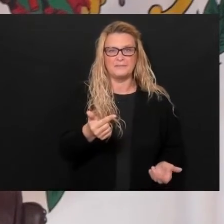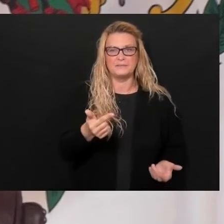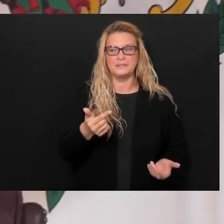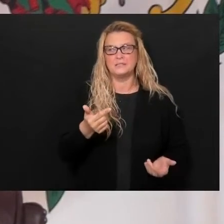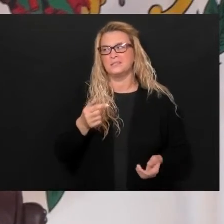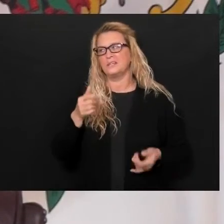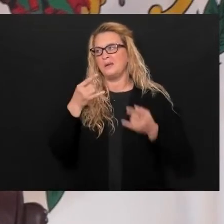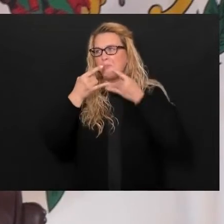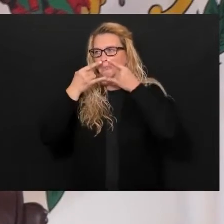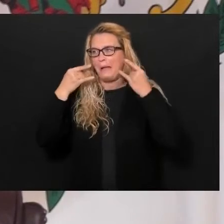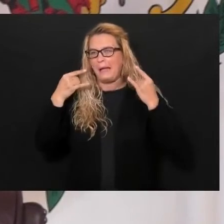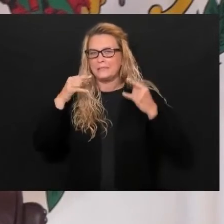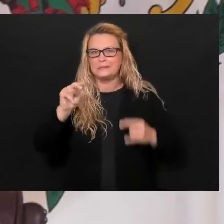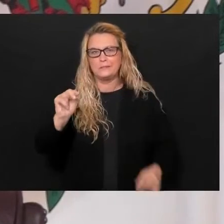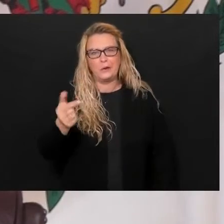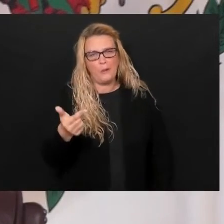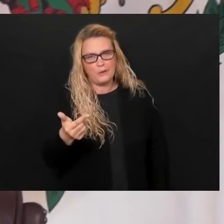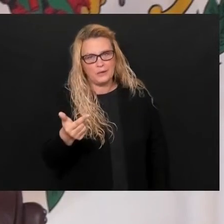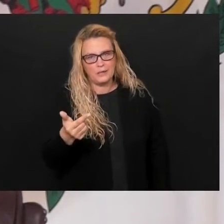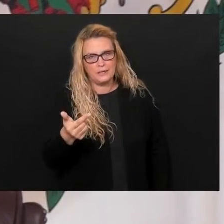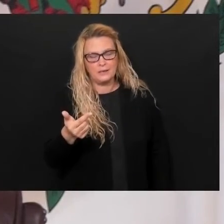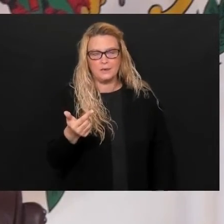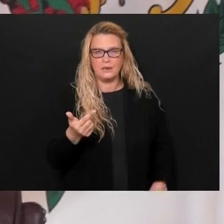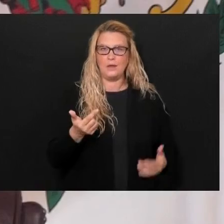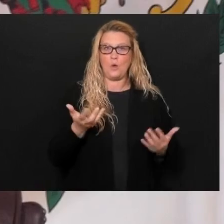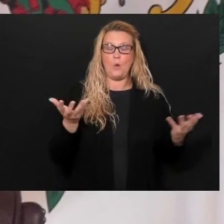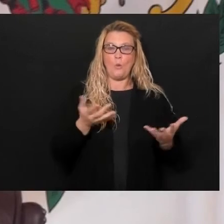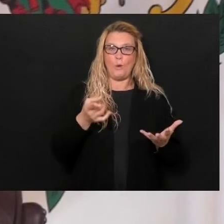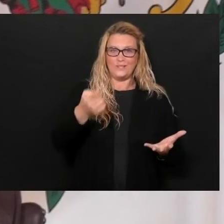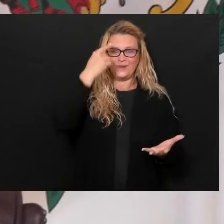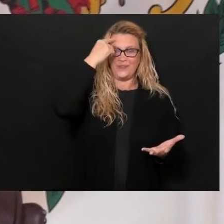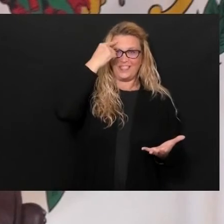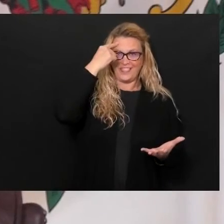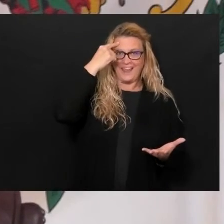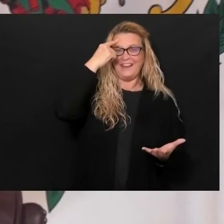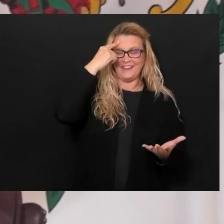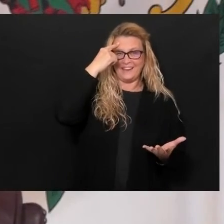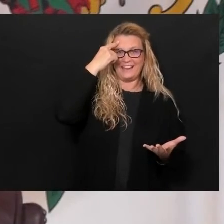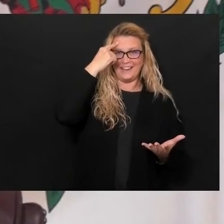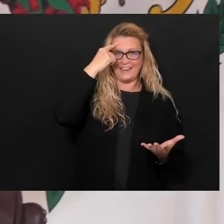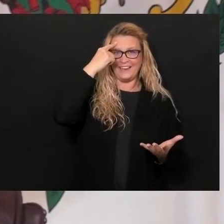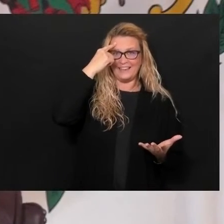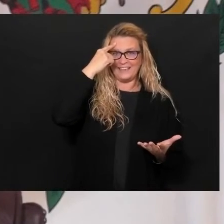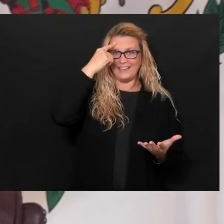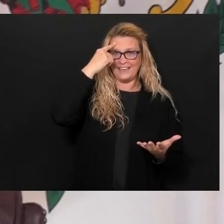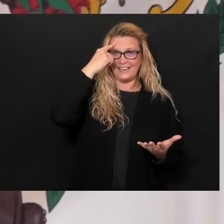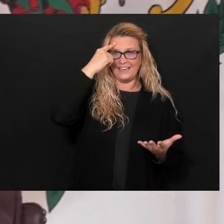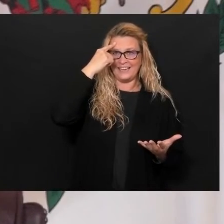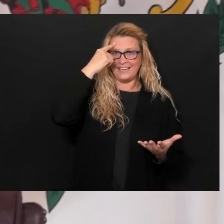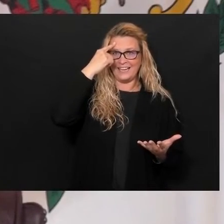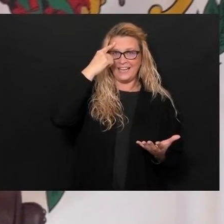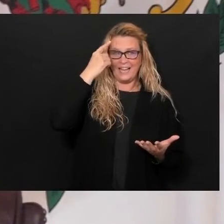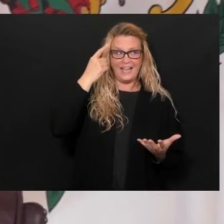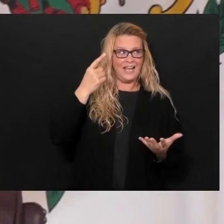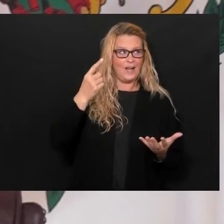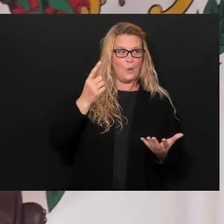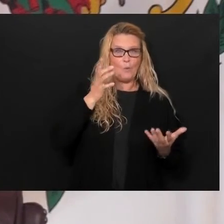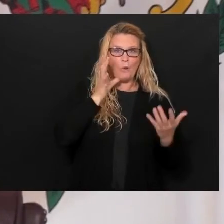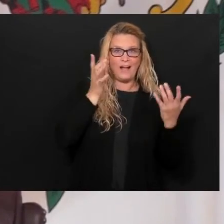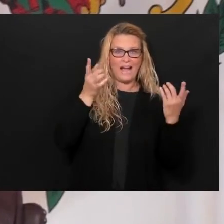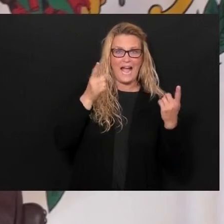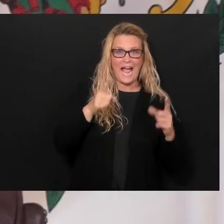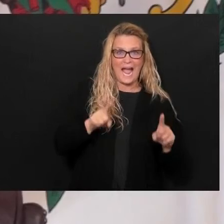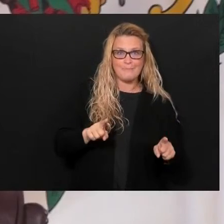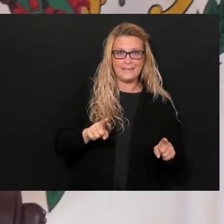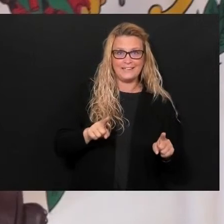a mask, we don't want to take a vaccine. What do you think the chances of not repeating the same